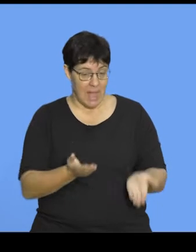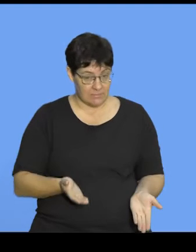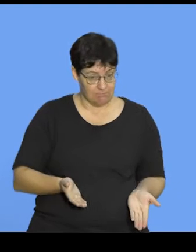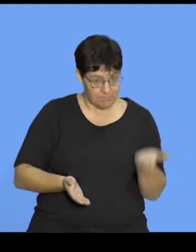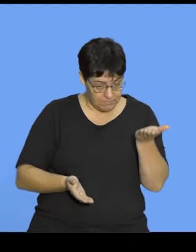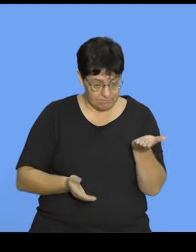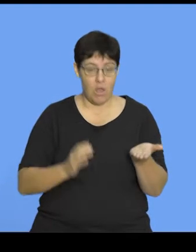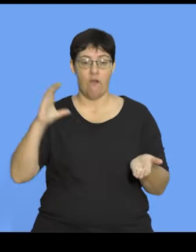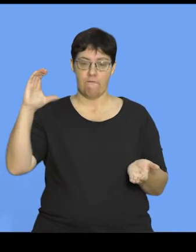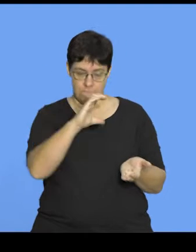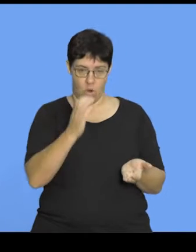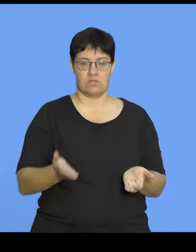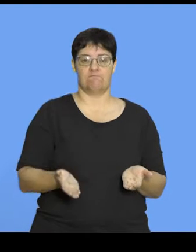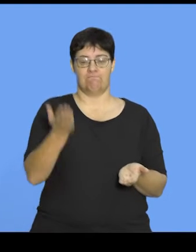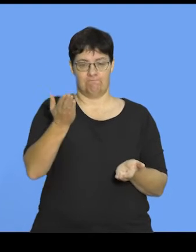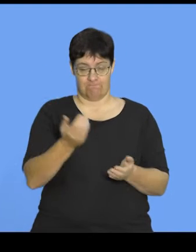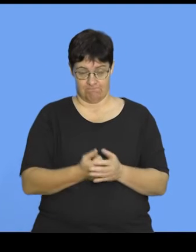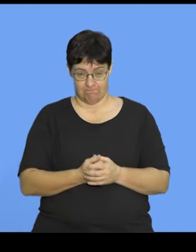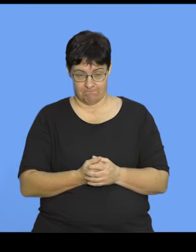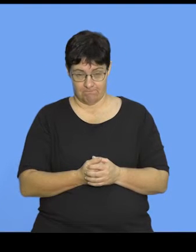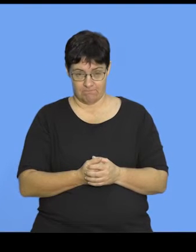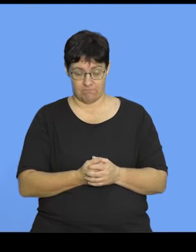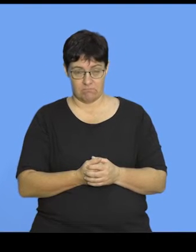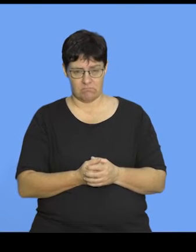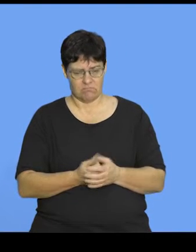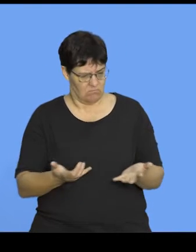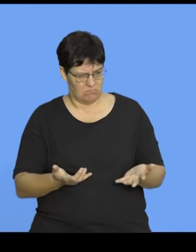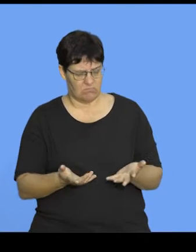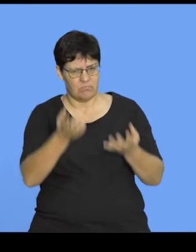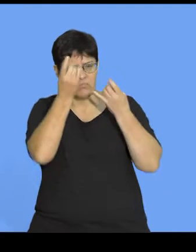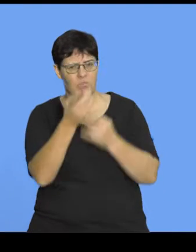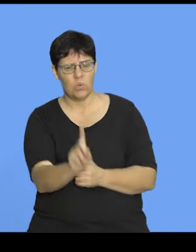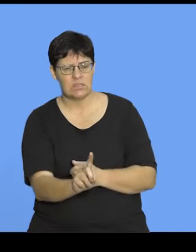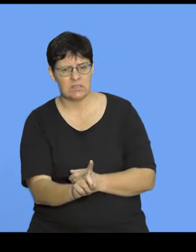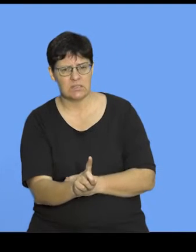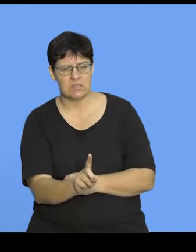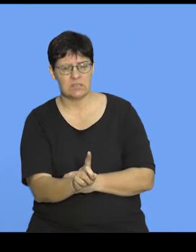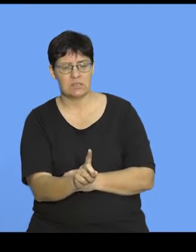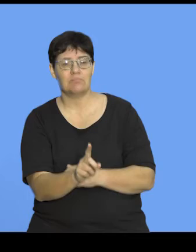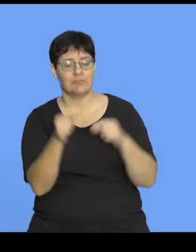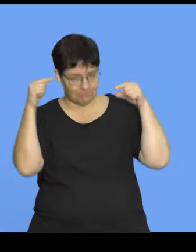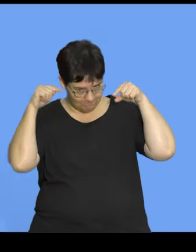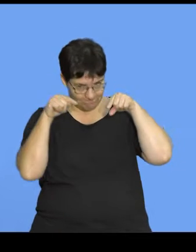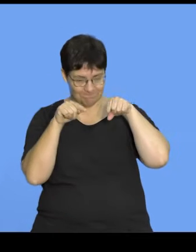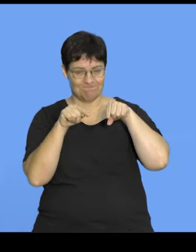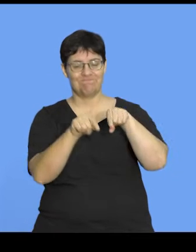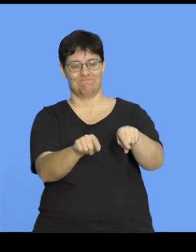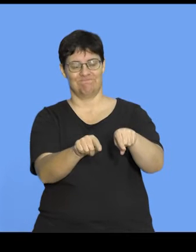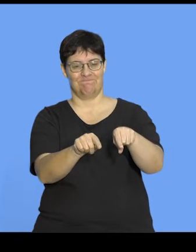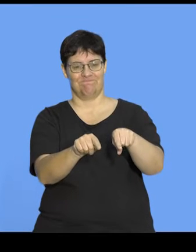force. What we actually say is that force is directly